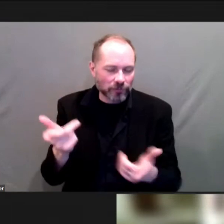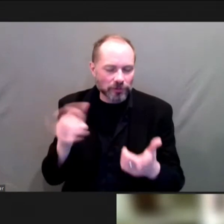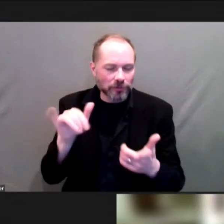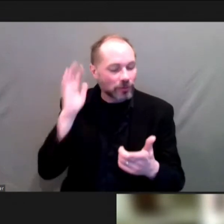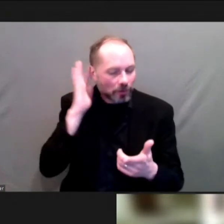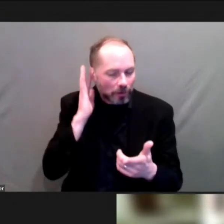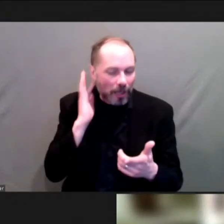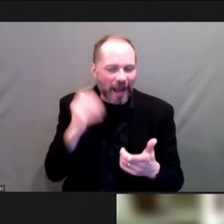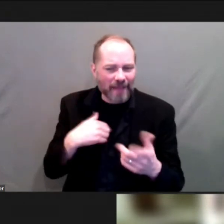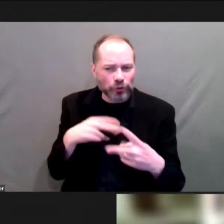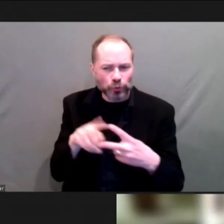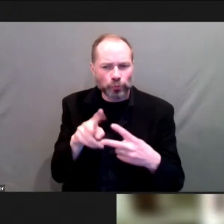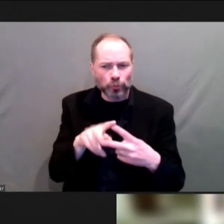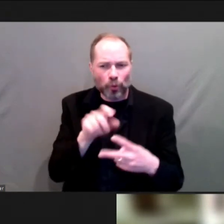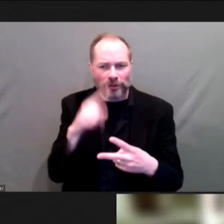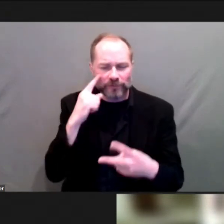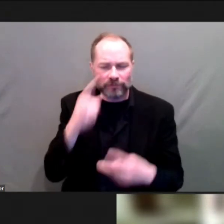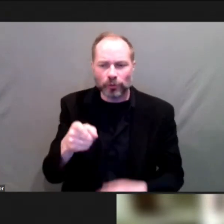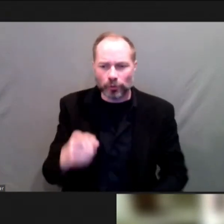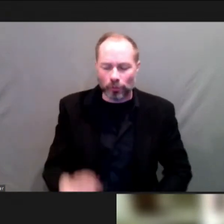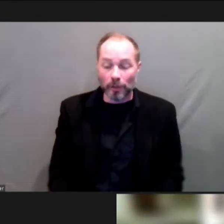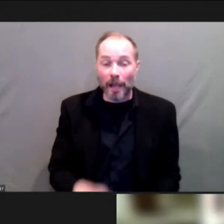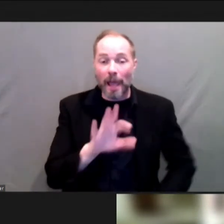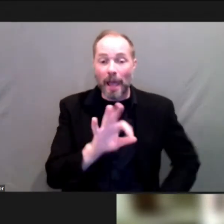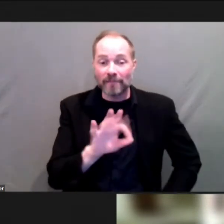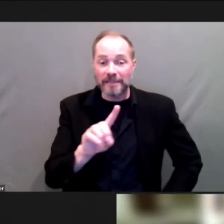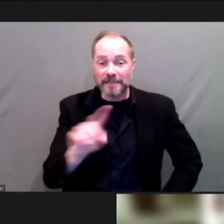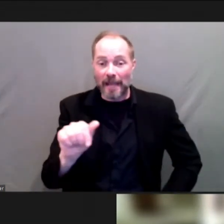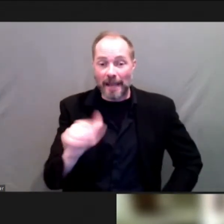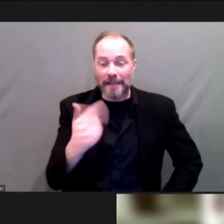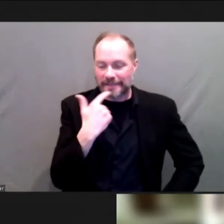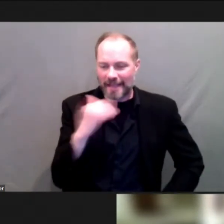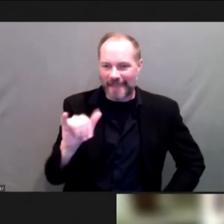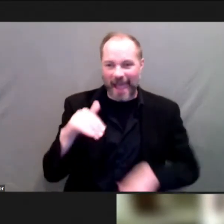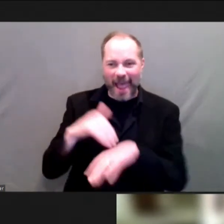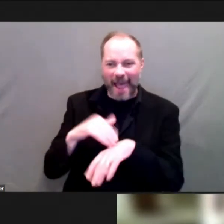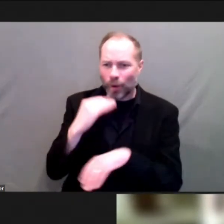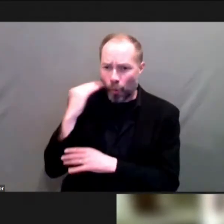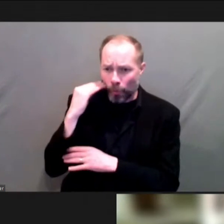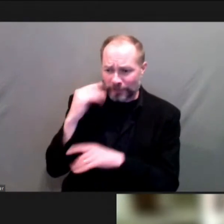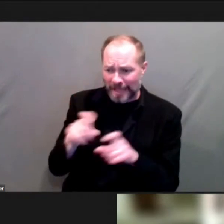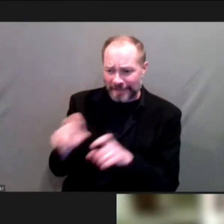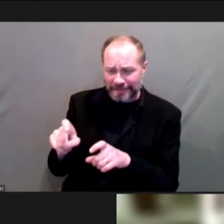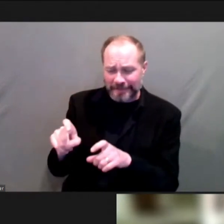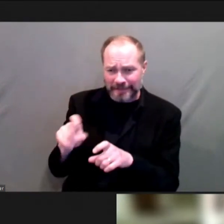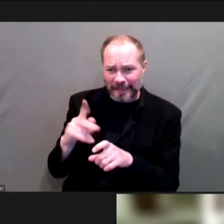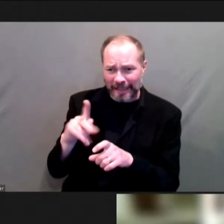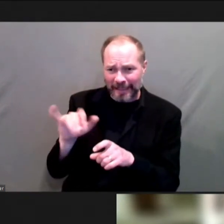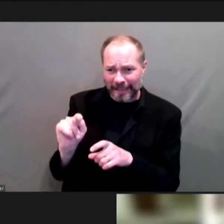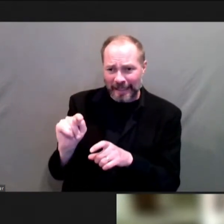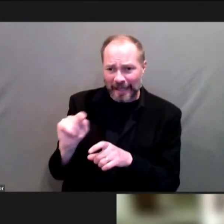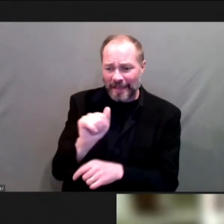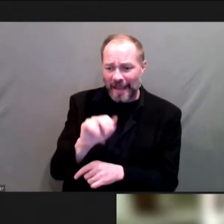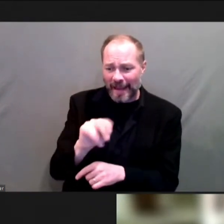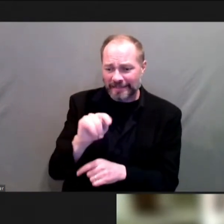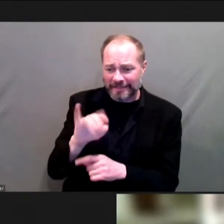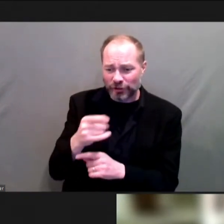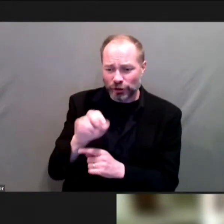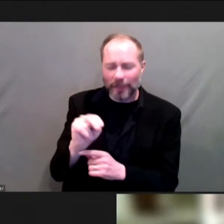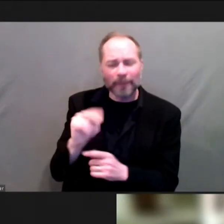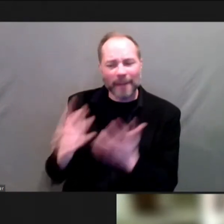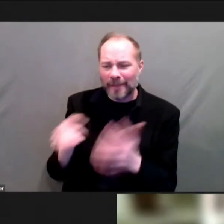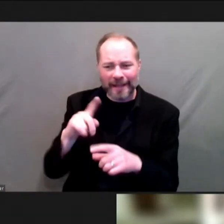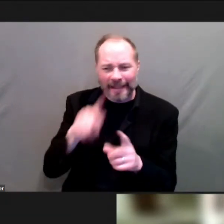2 questions for you, Governor. The FDA is saying that those at-home test kits, the antigens, might not be as good at detecting the